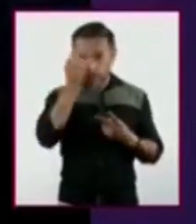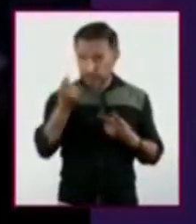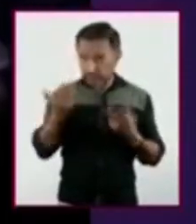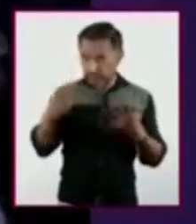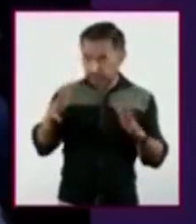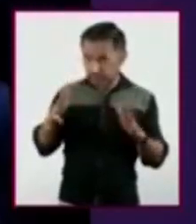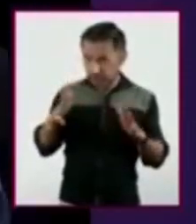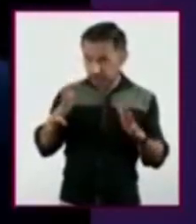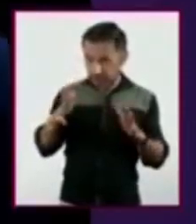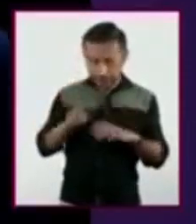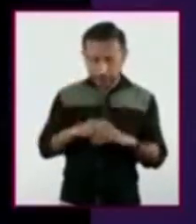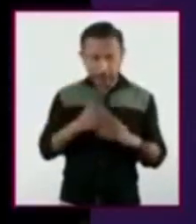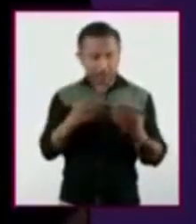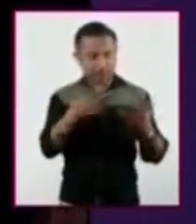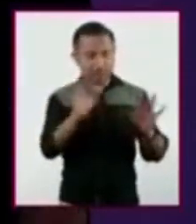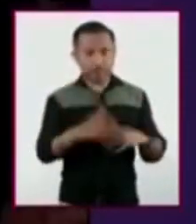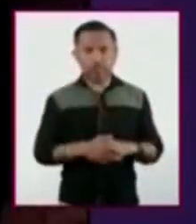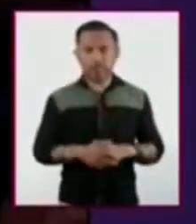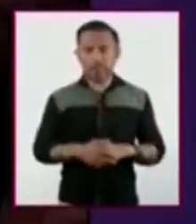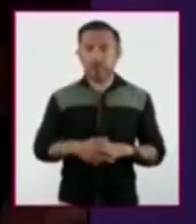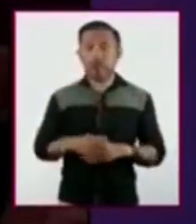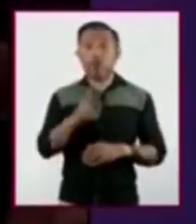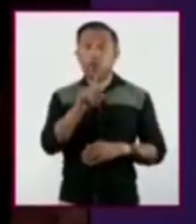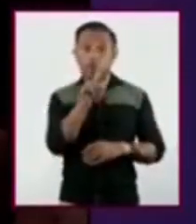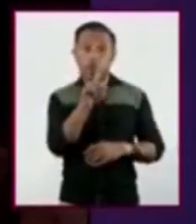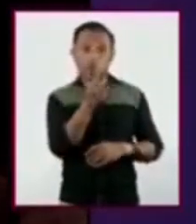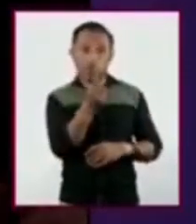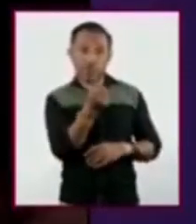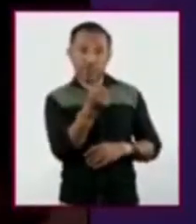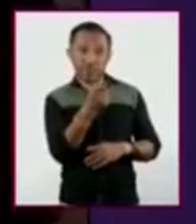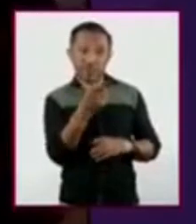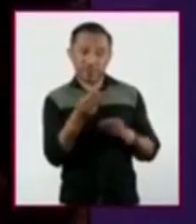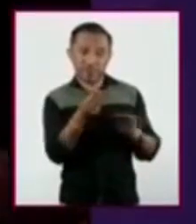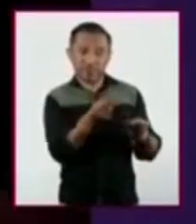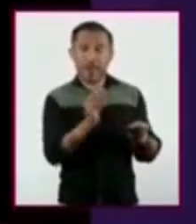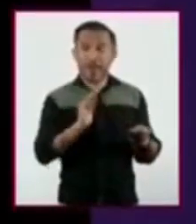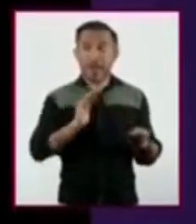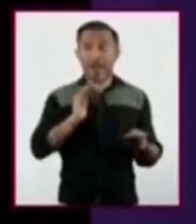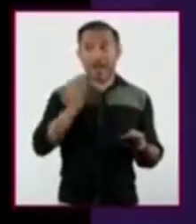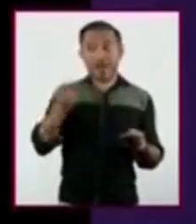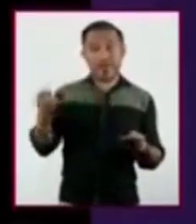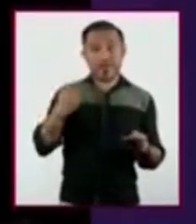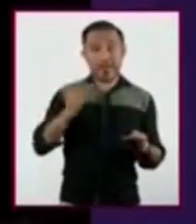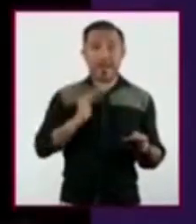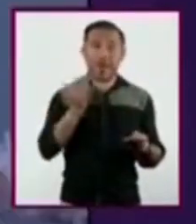that's it. But wait. We have our costumes.